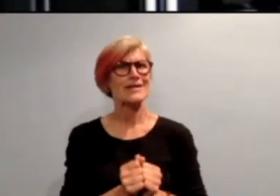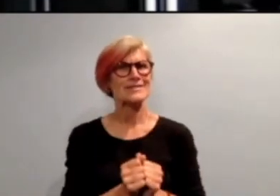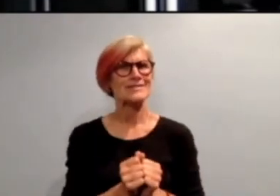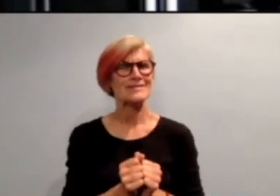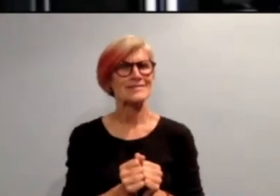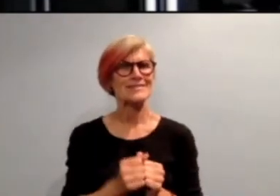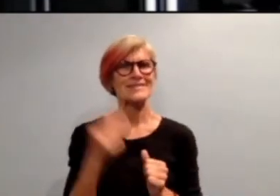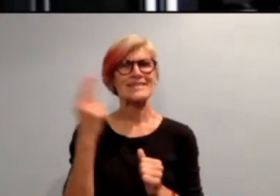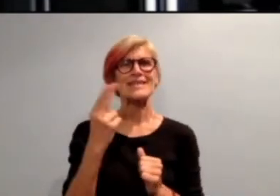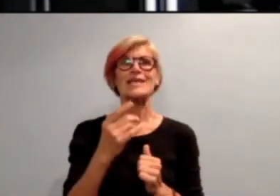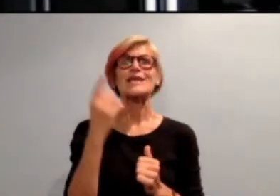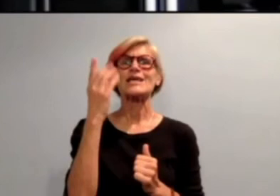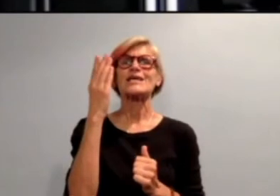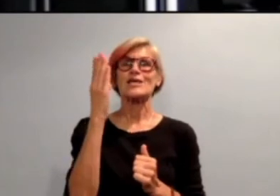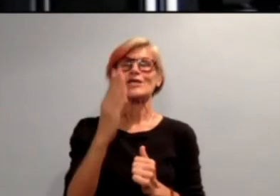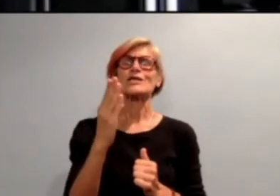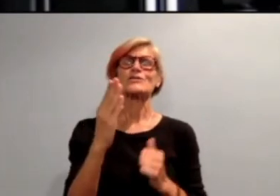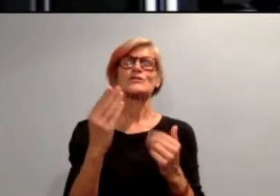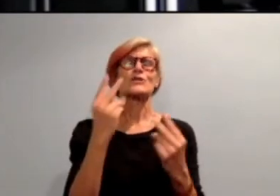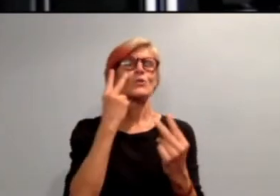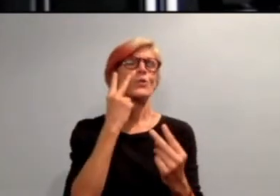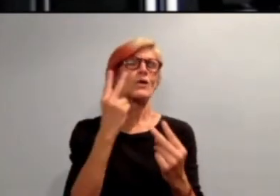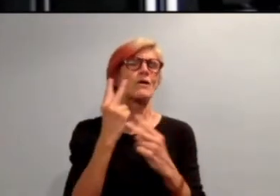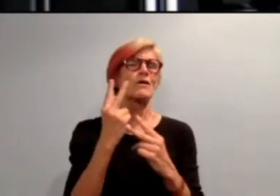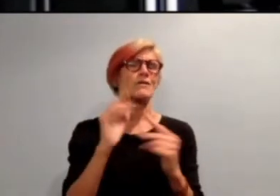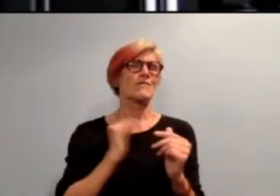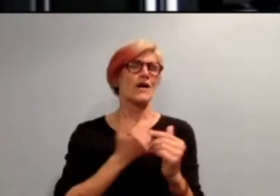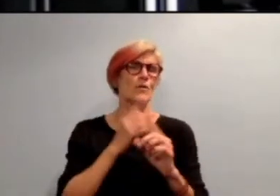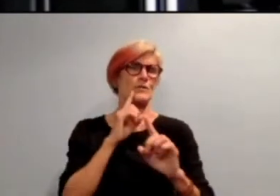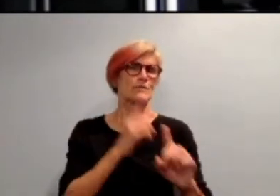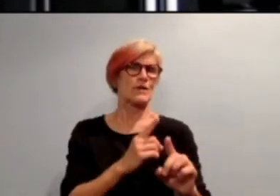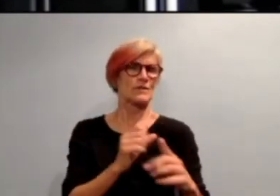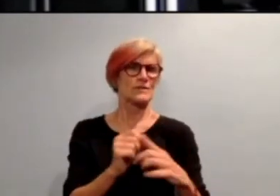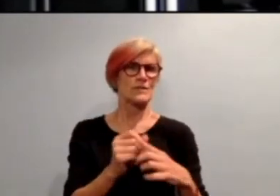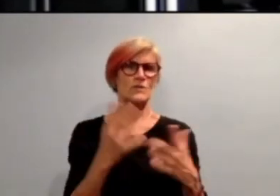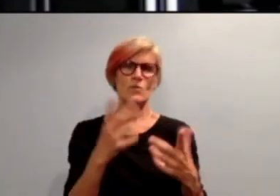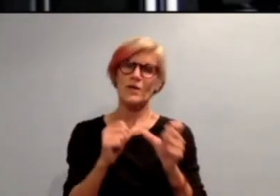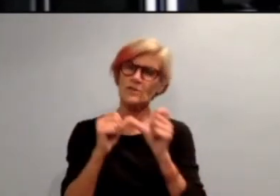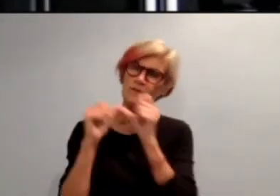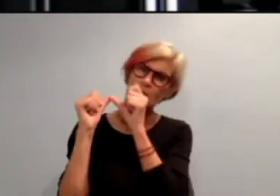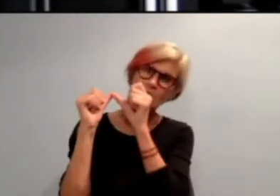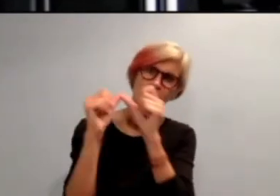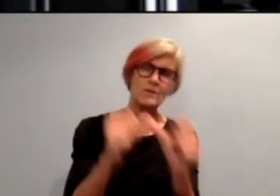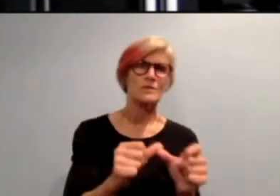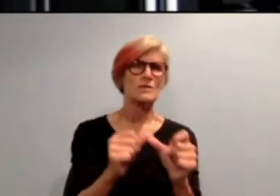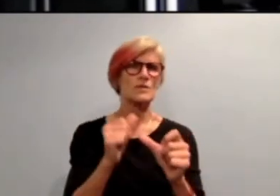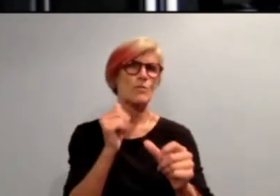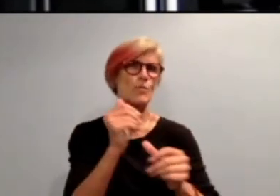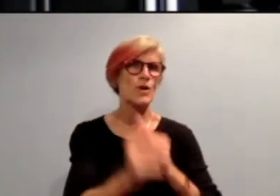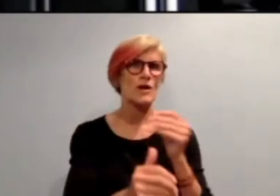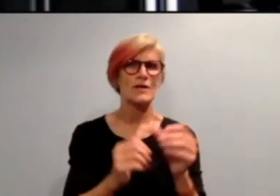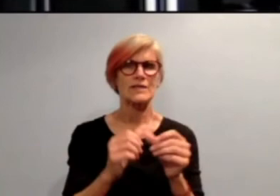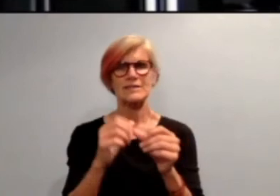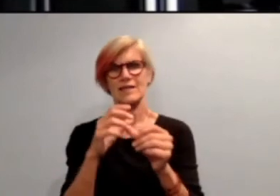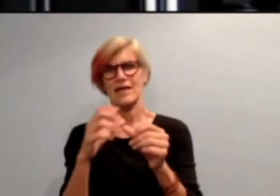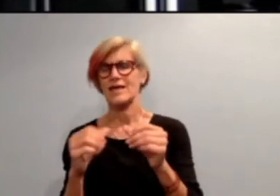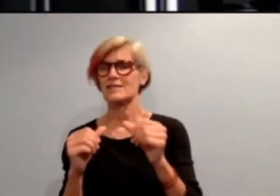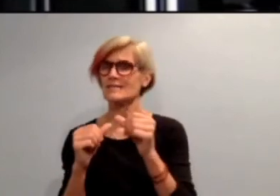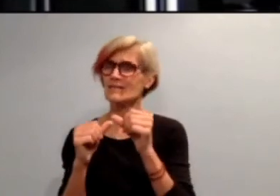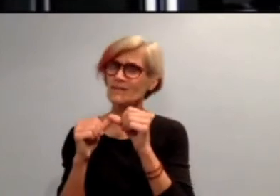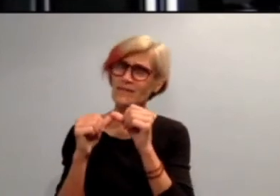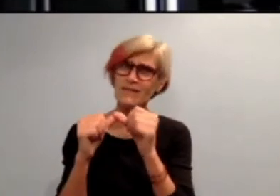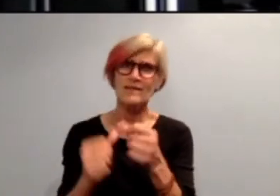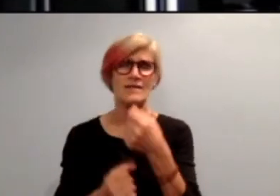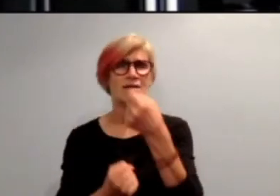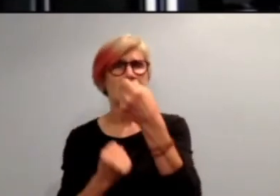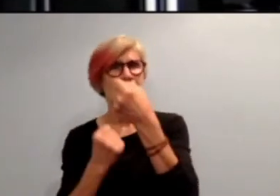respond in the months to come. Let us be relentless in the pursuit of progress and fundamental justice.